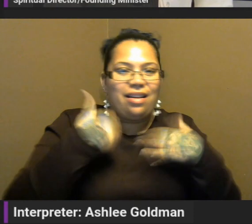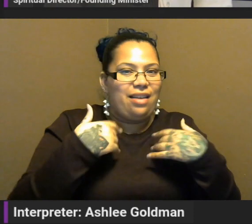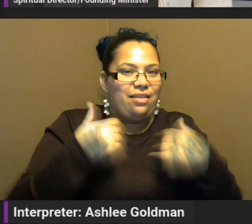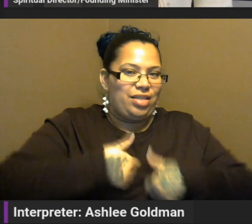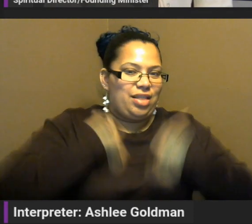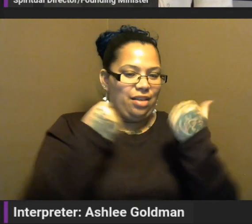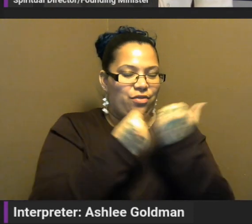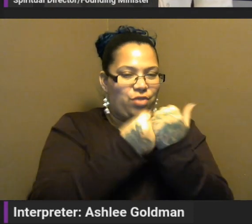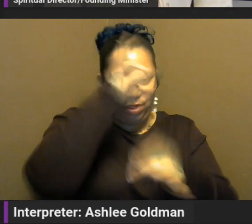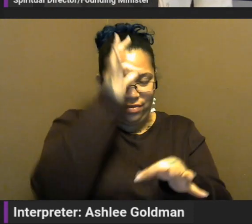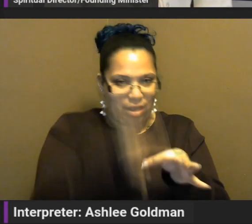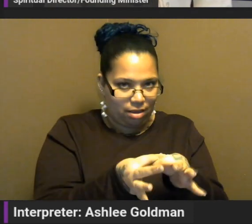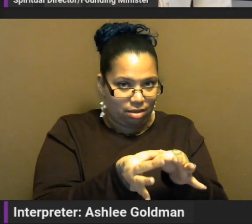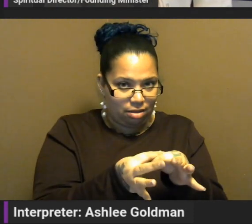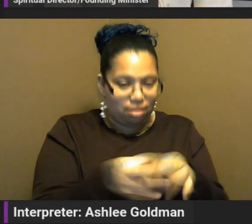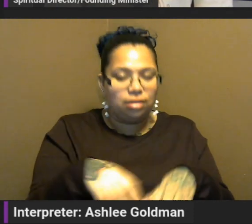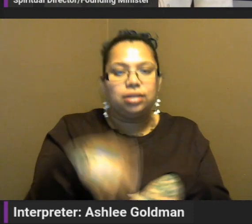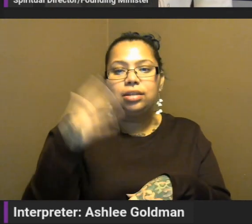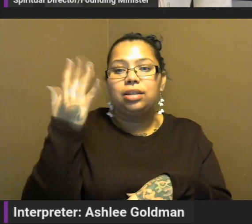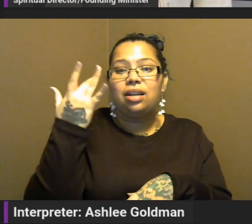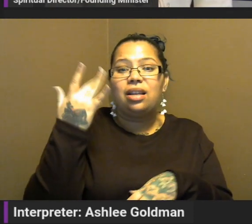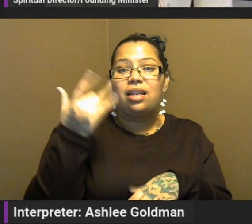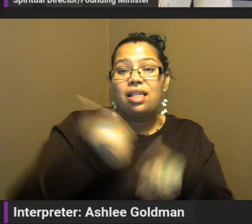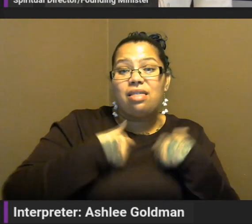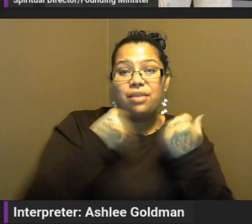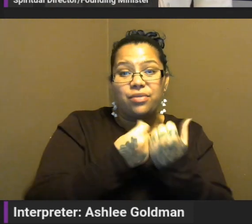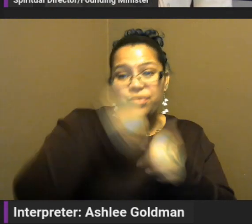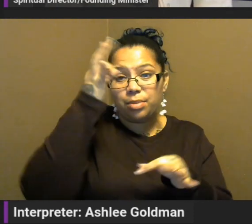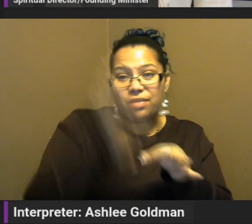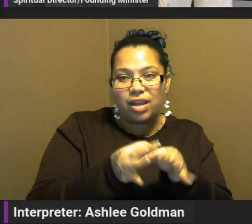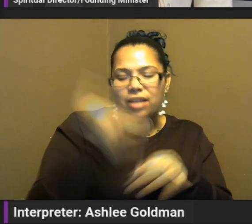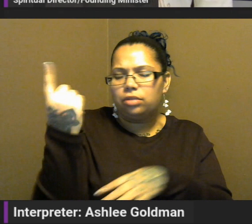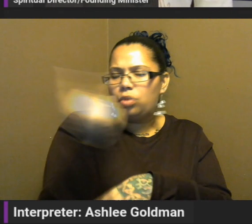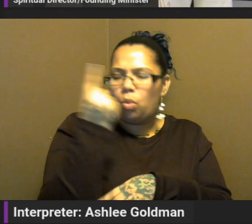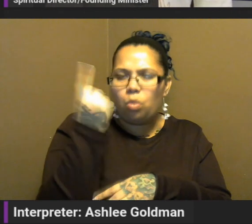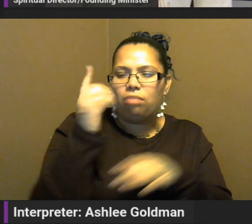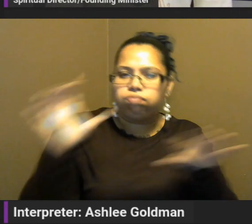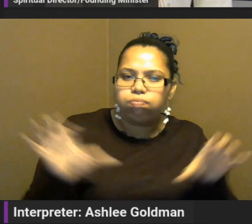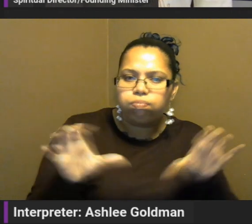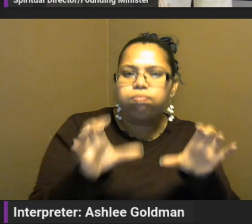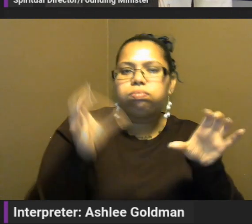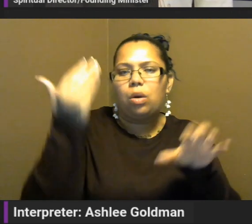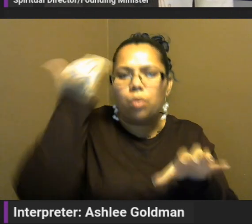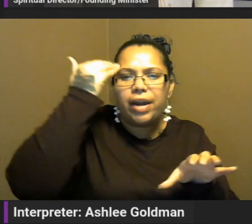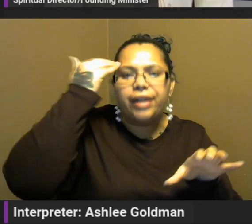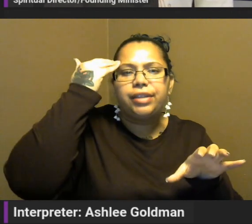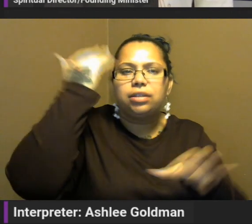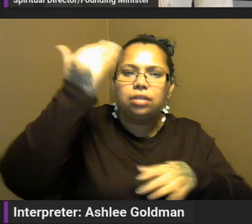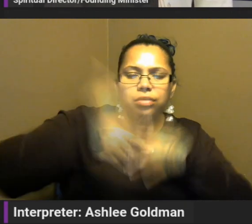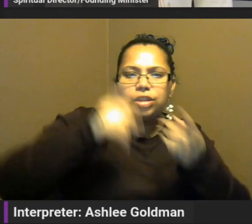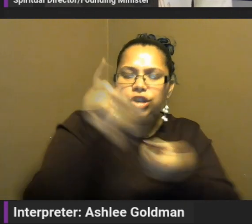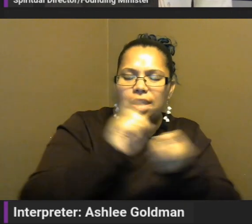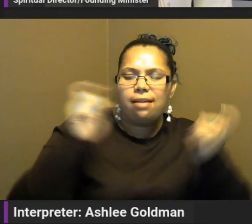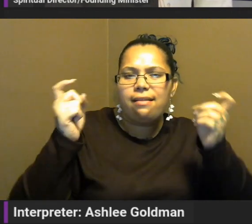is ever the active awareness and practices of evolving consciousness